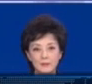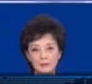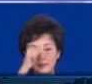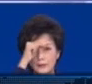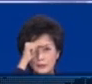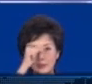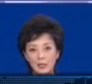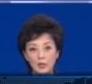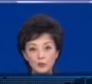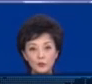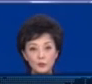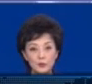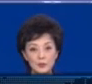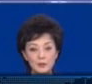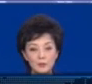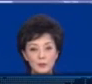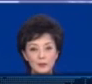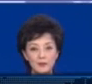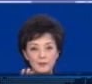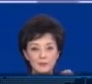of inventory of the key medicines.